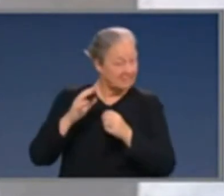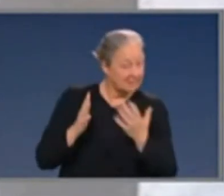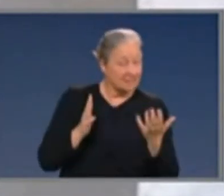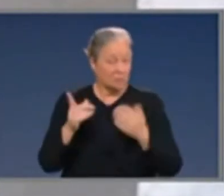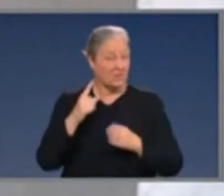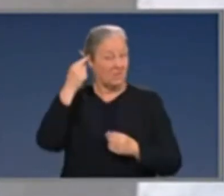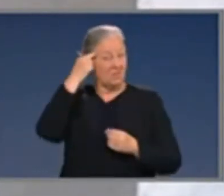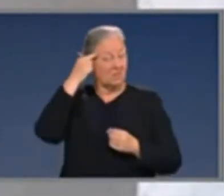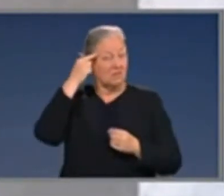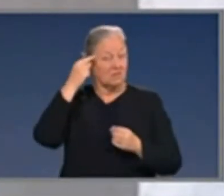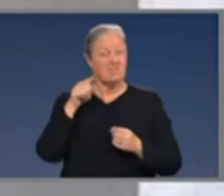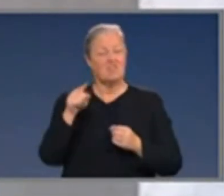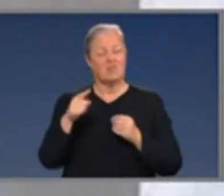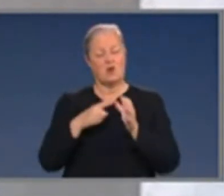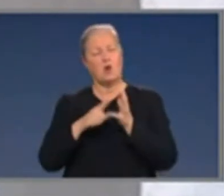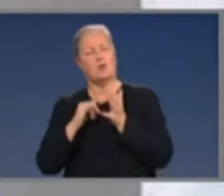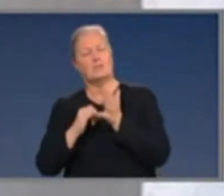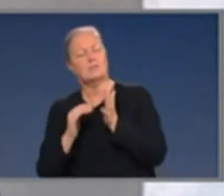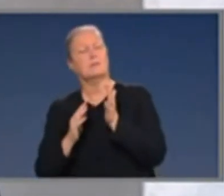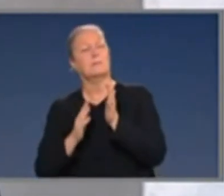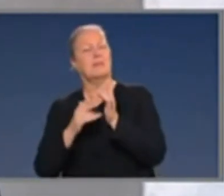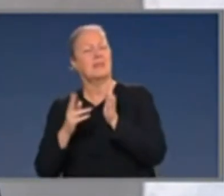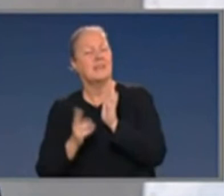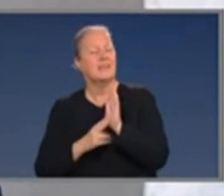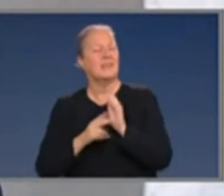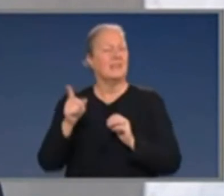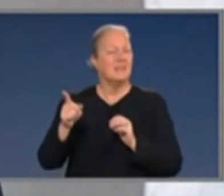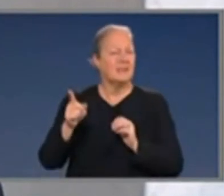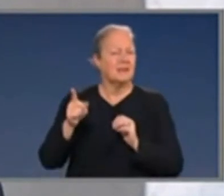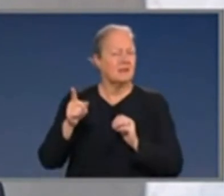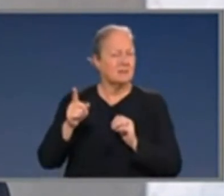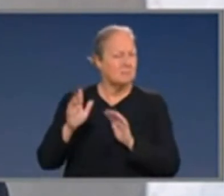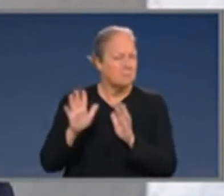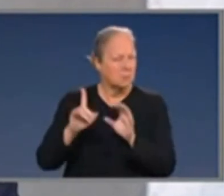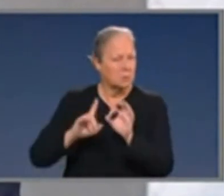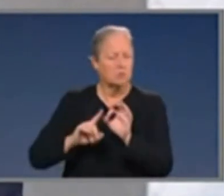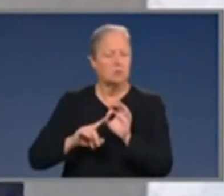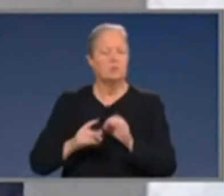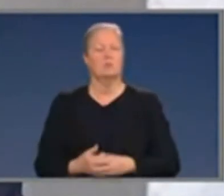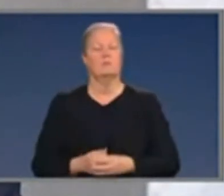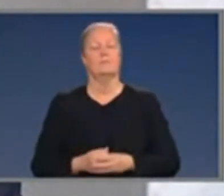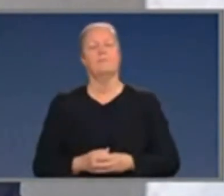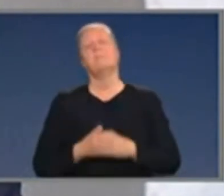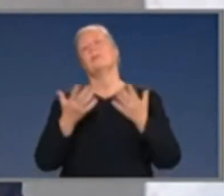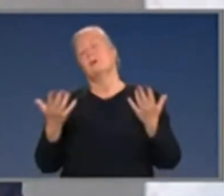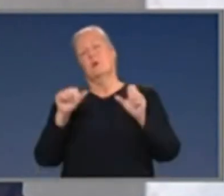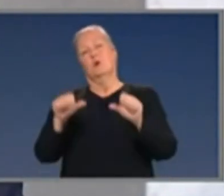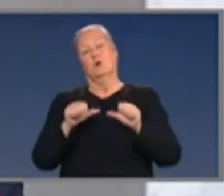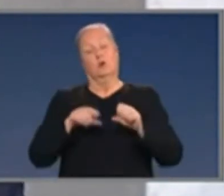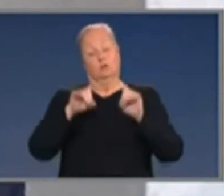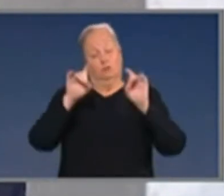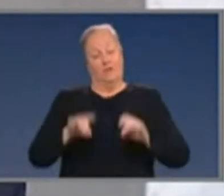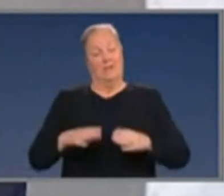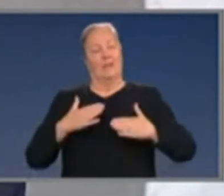some points in that AUSMIN letter and not as strong as the United States at home? Well, Australia sets its foreign